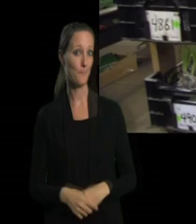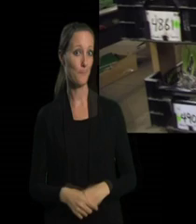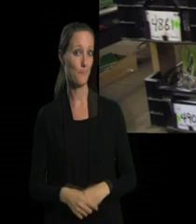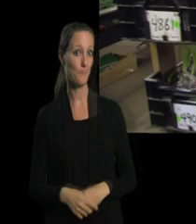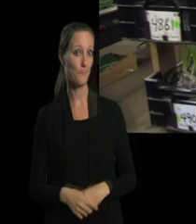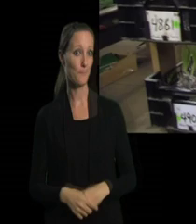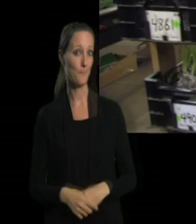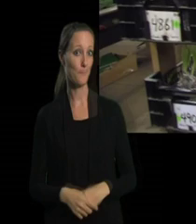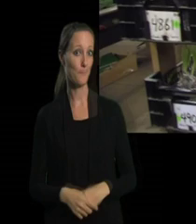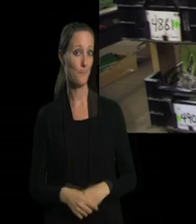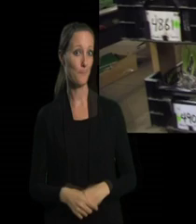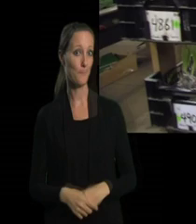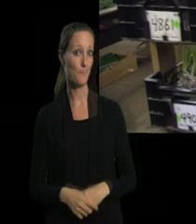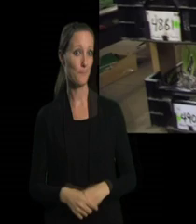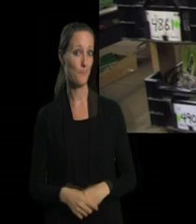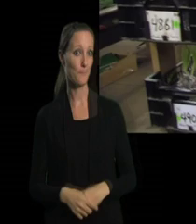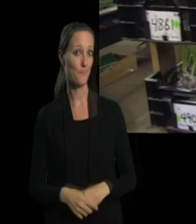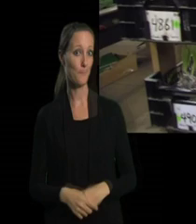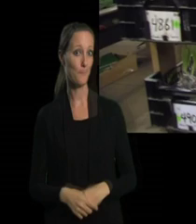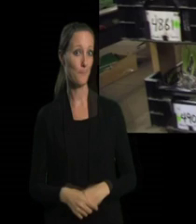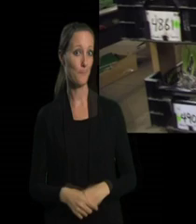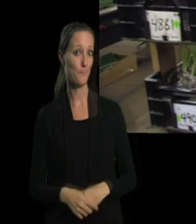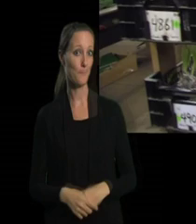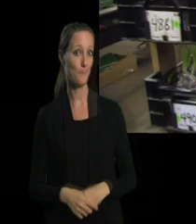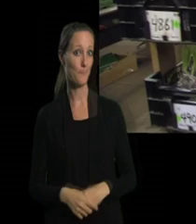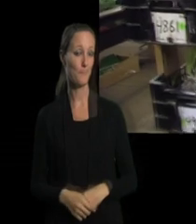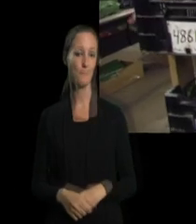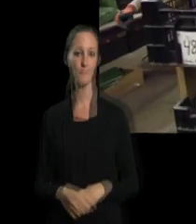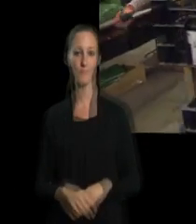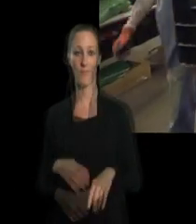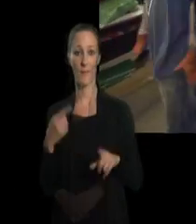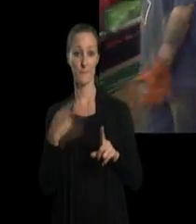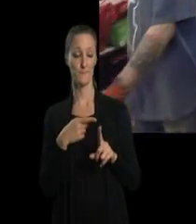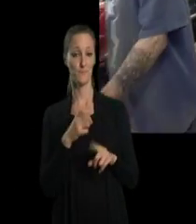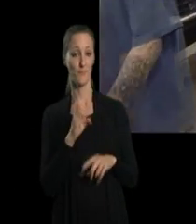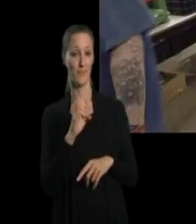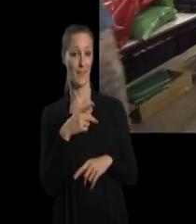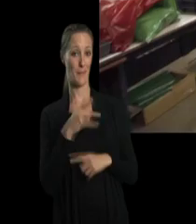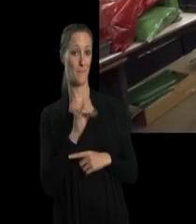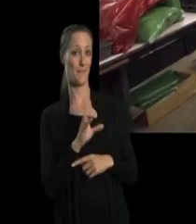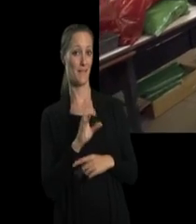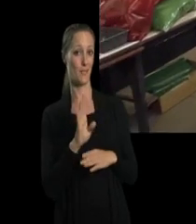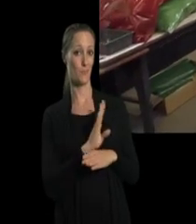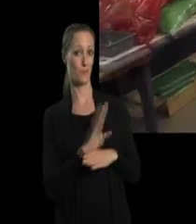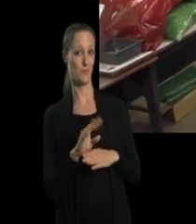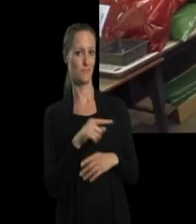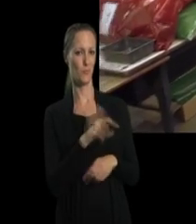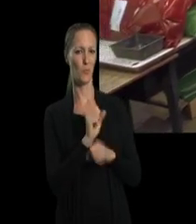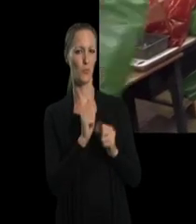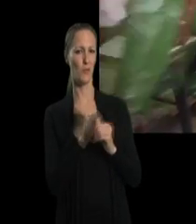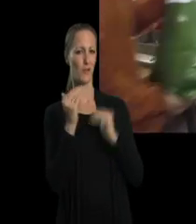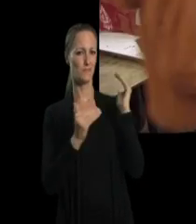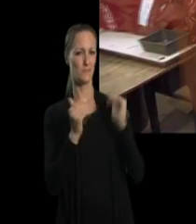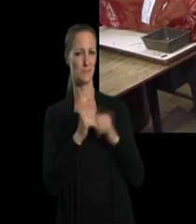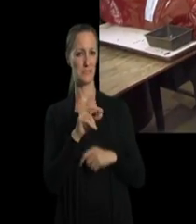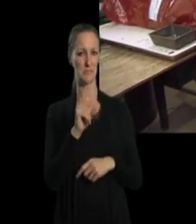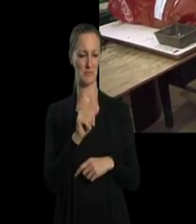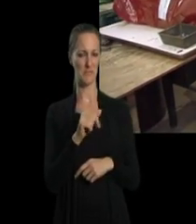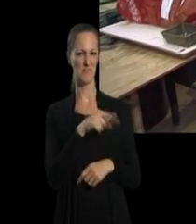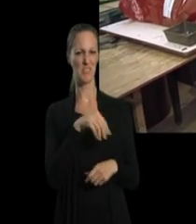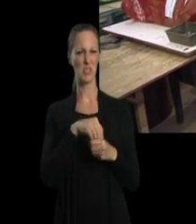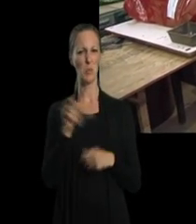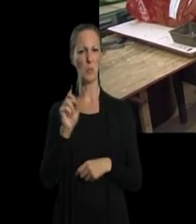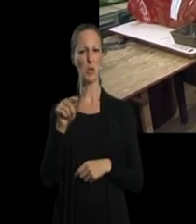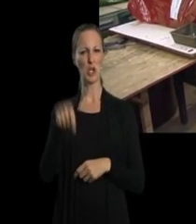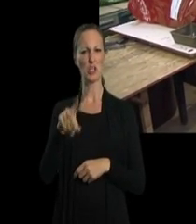warehouse, workers load and sort packages. Linda Hibbard interviews. Epic Enterprise works with adults with disabilities.